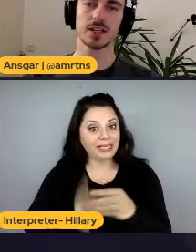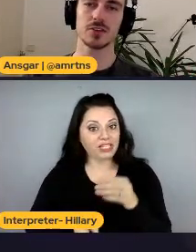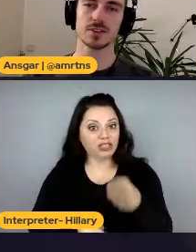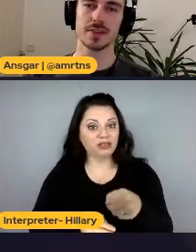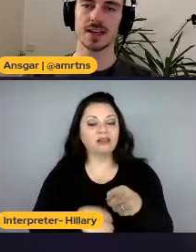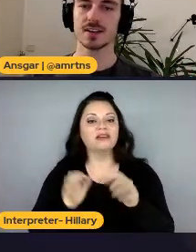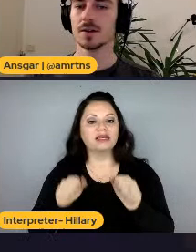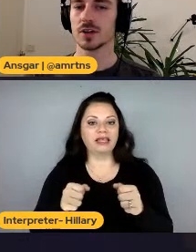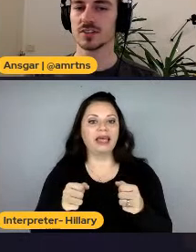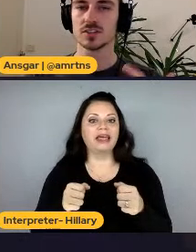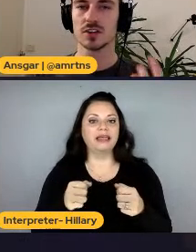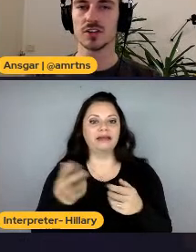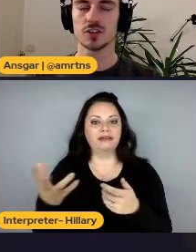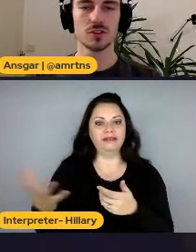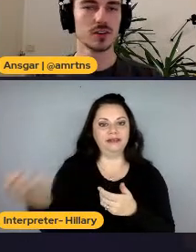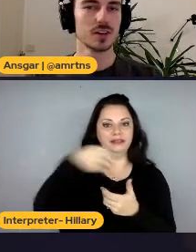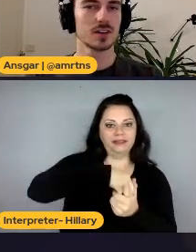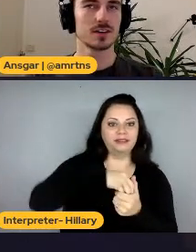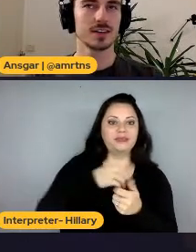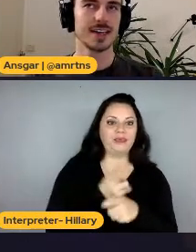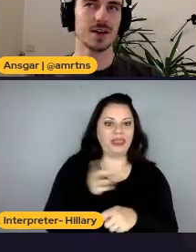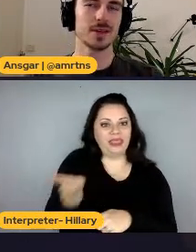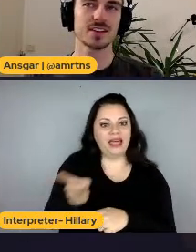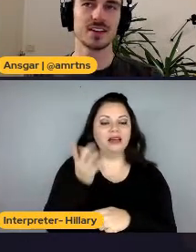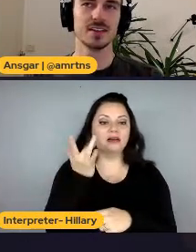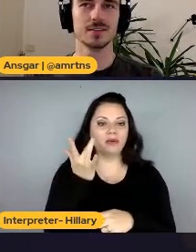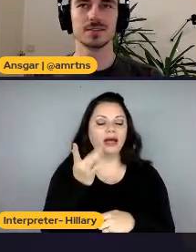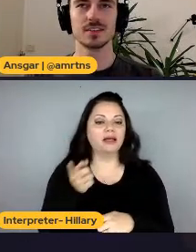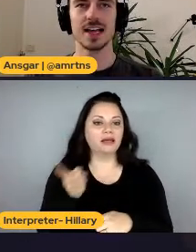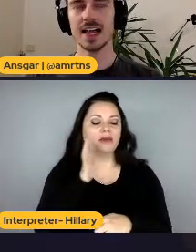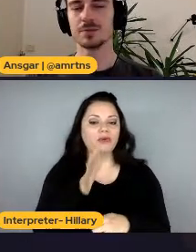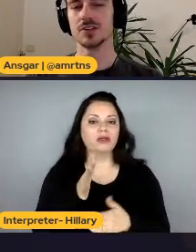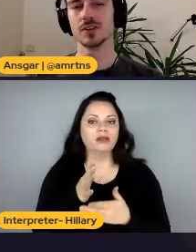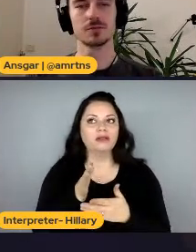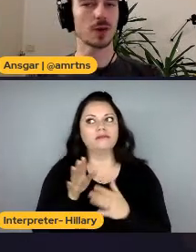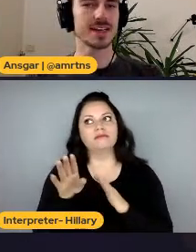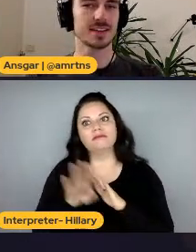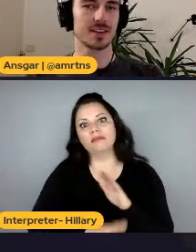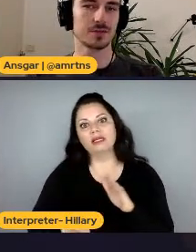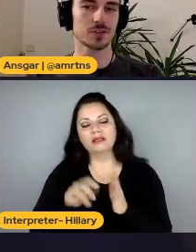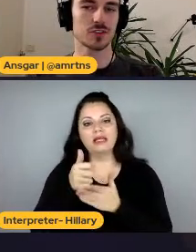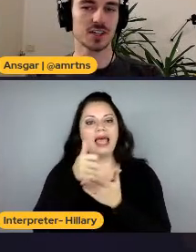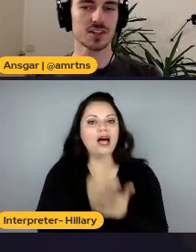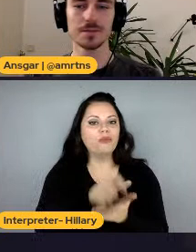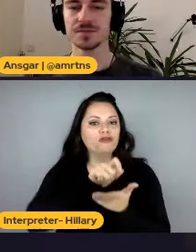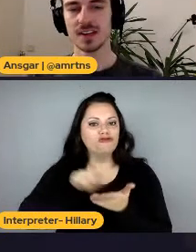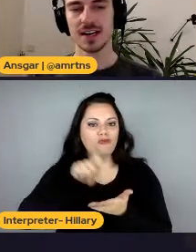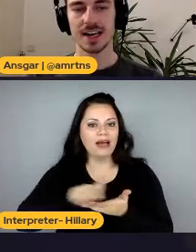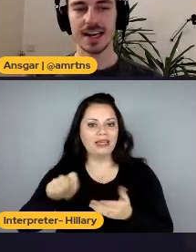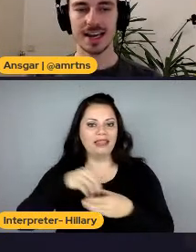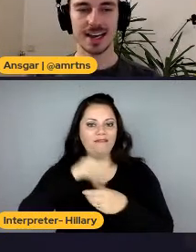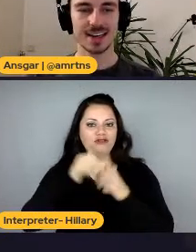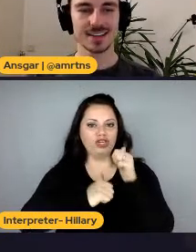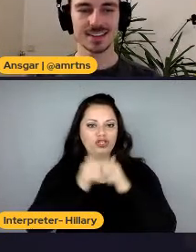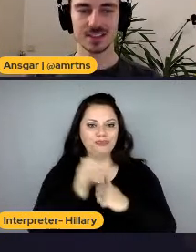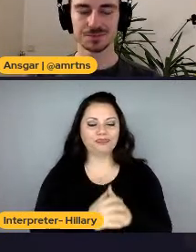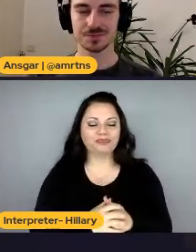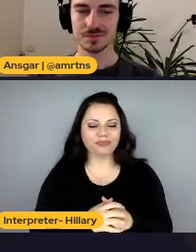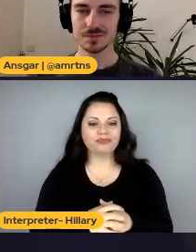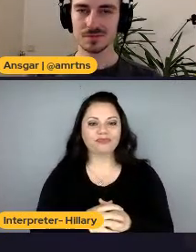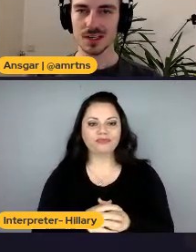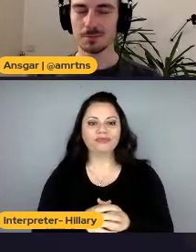also make use of that, because it's going to, basically help you in writing the infrastructure.